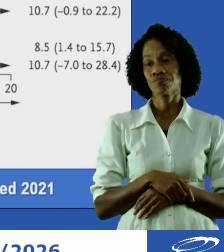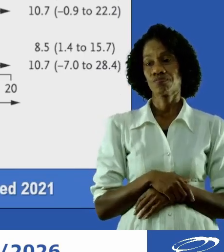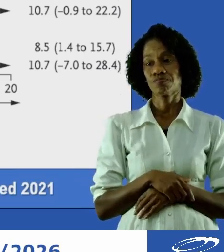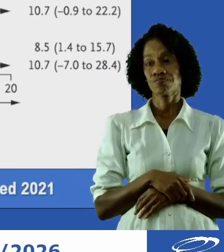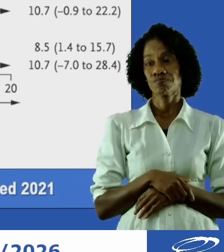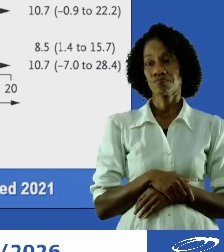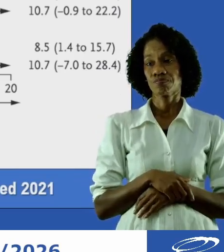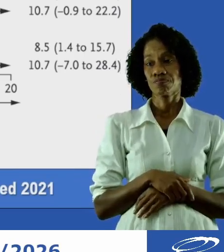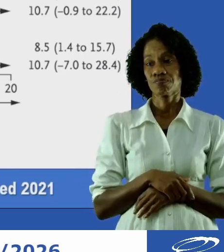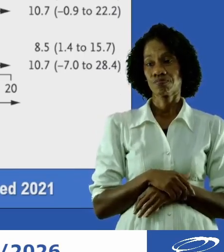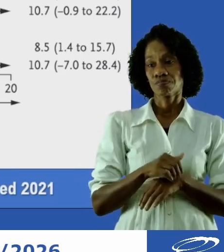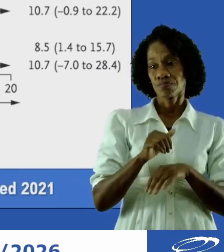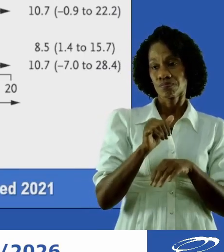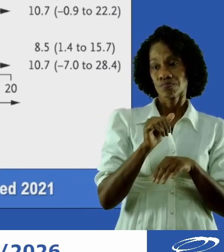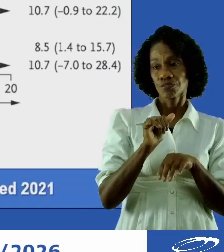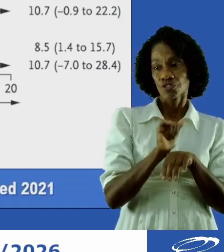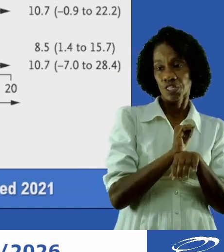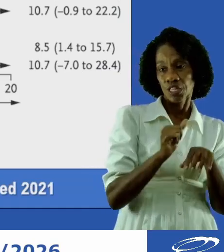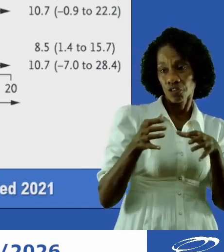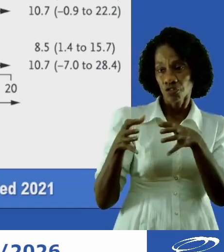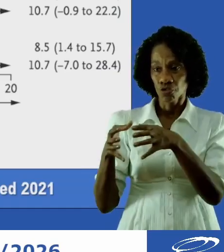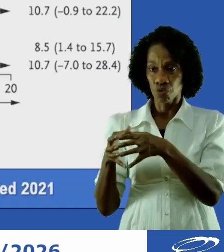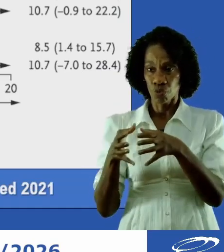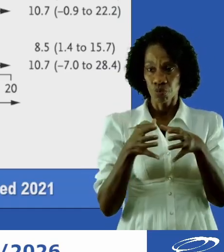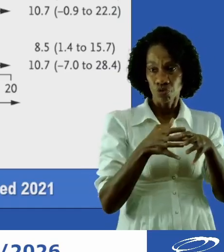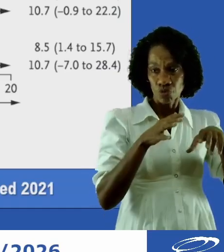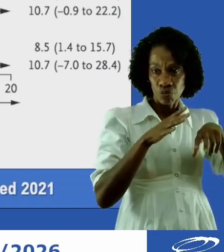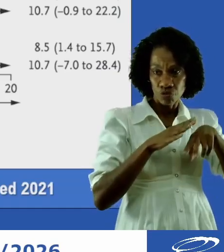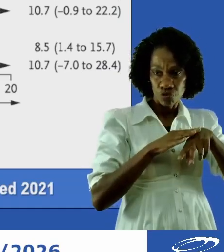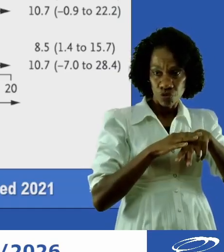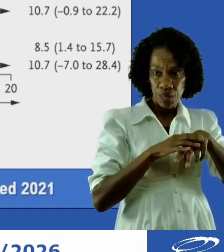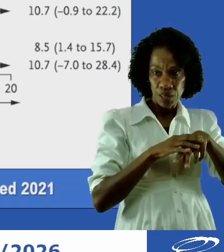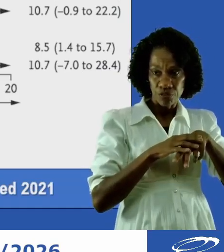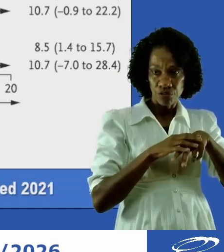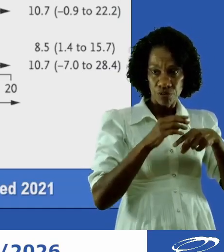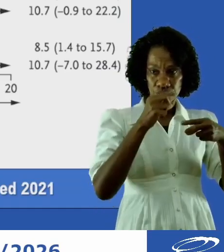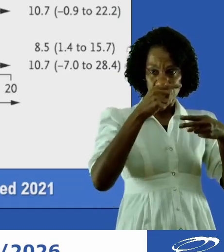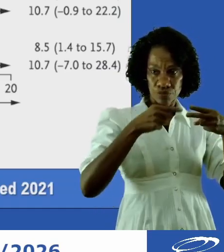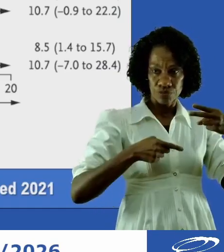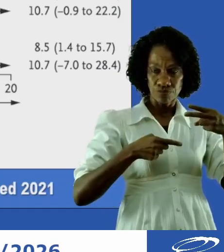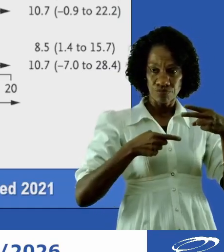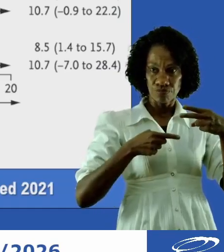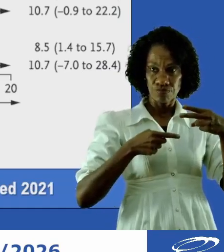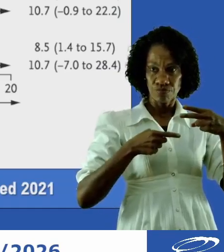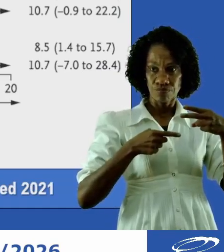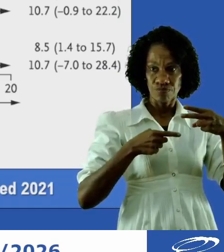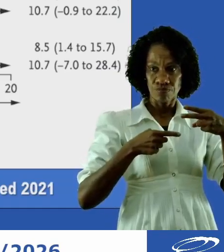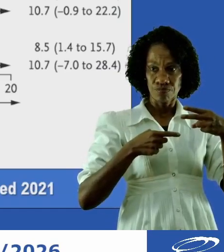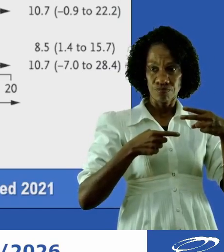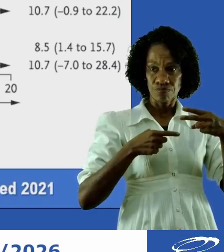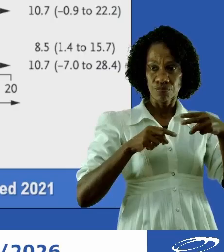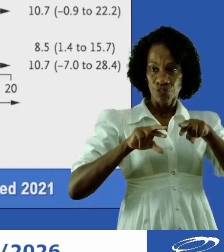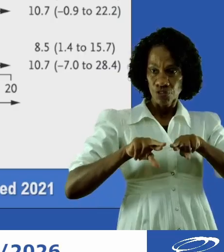the patient had a prosthetic joint infection managed with debridement, 2-stage or 1-stage exchanges. And what it was